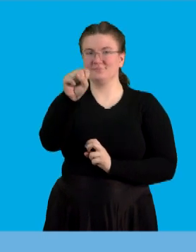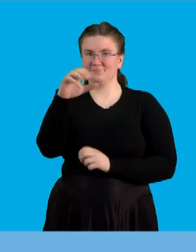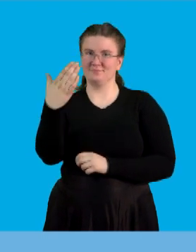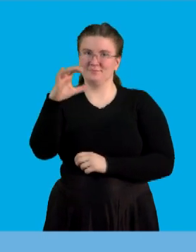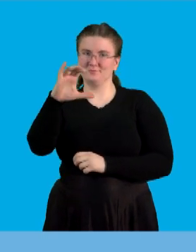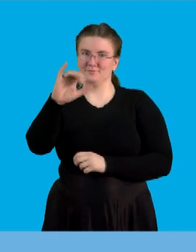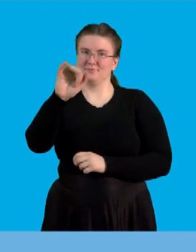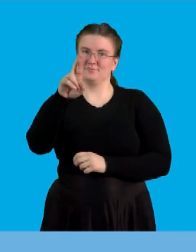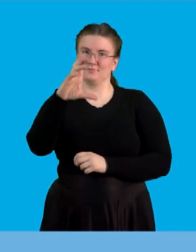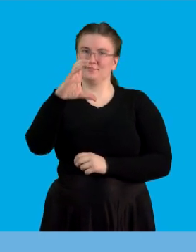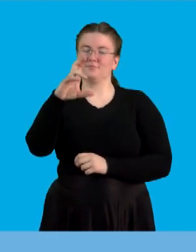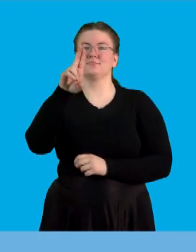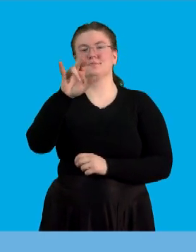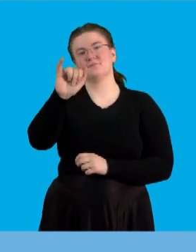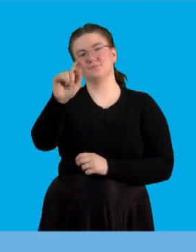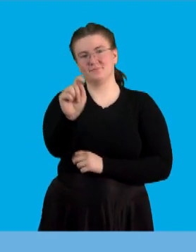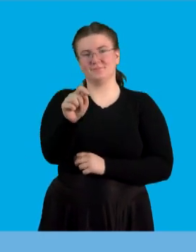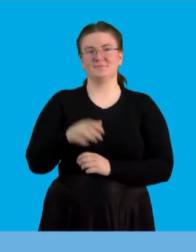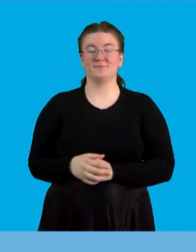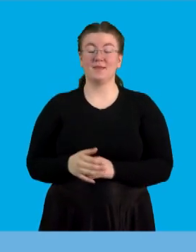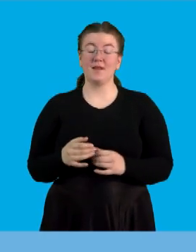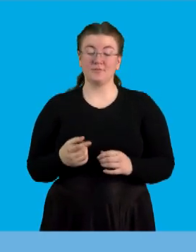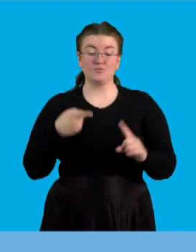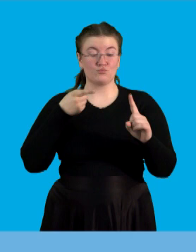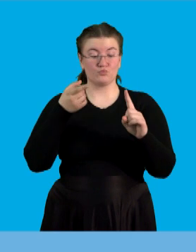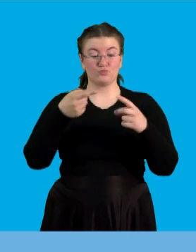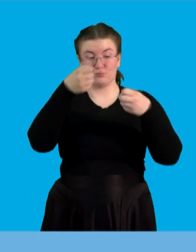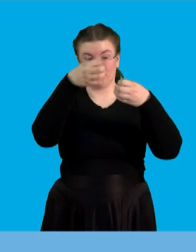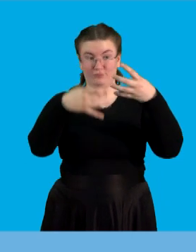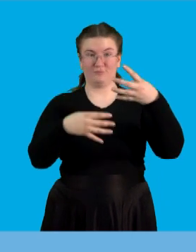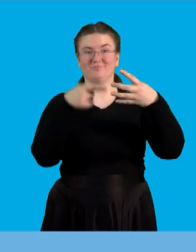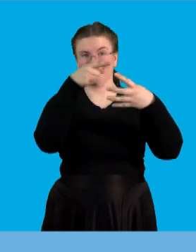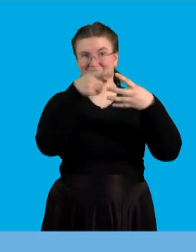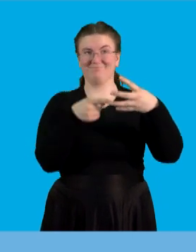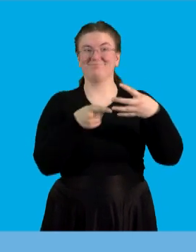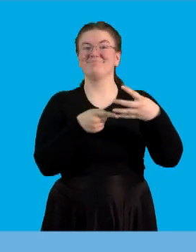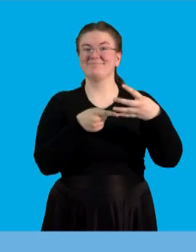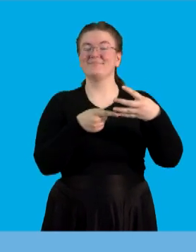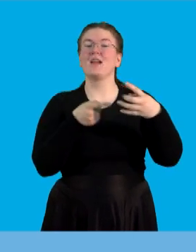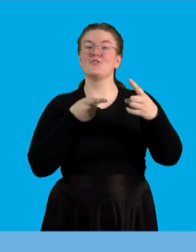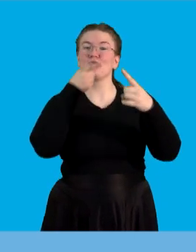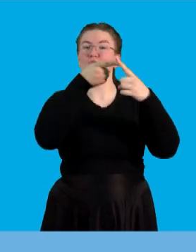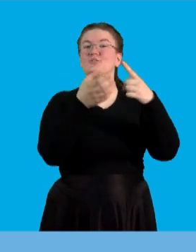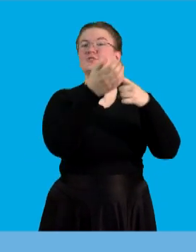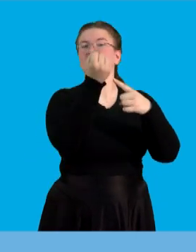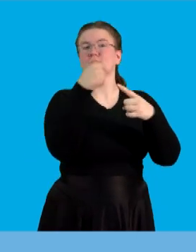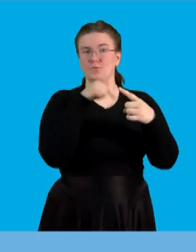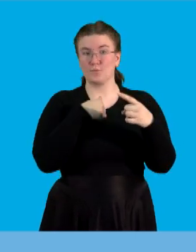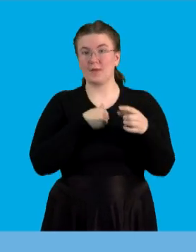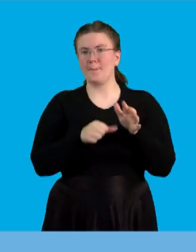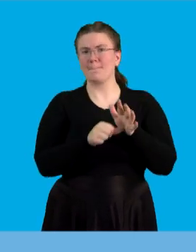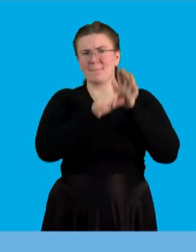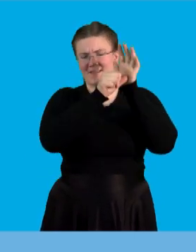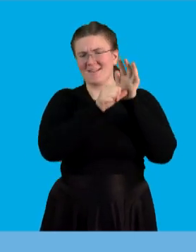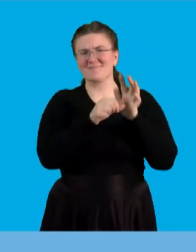series circuits. Now, for us to be able to achieve these goals, we are going to do the following thing. We're going to take the main